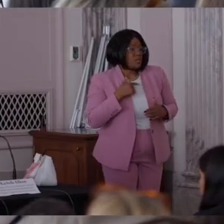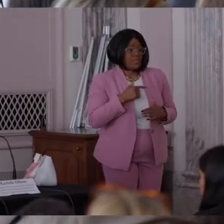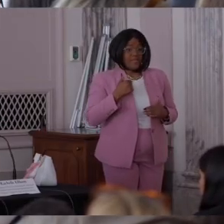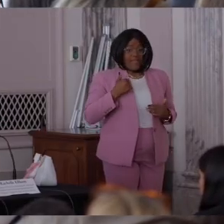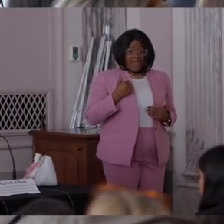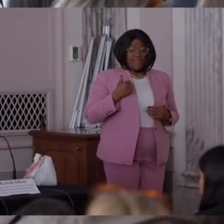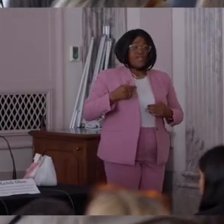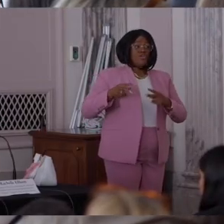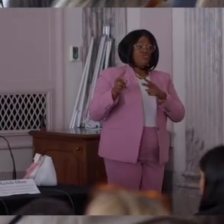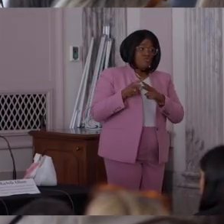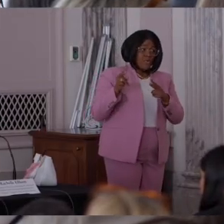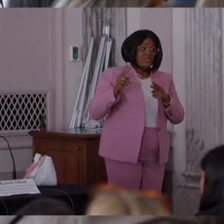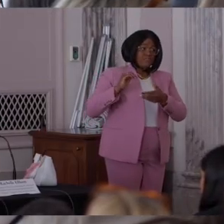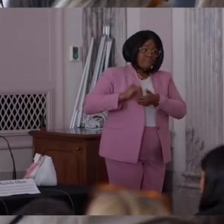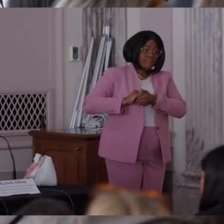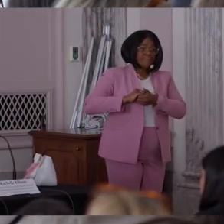comments